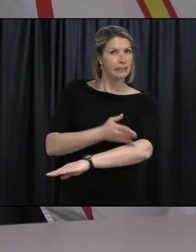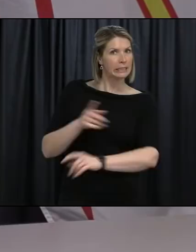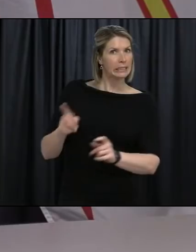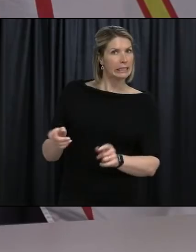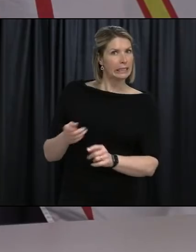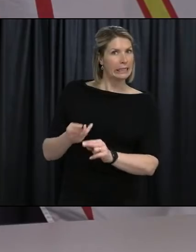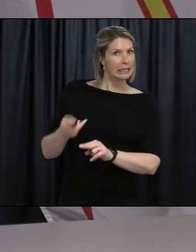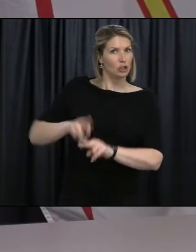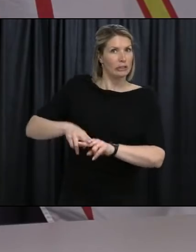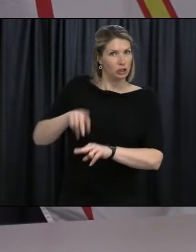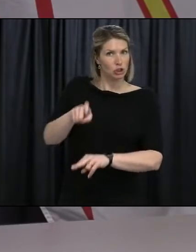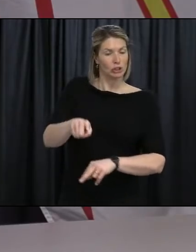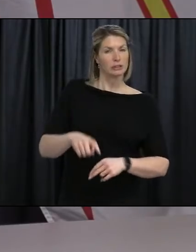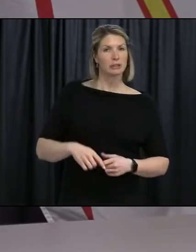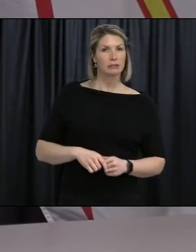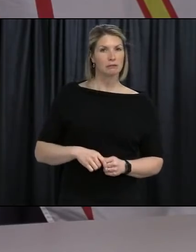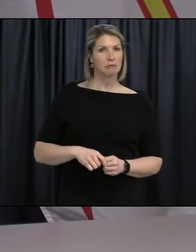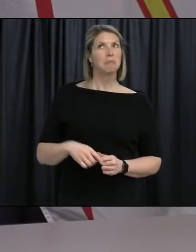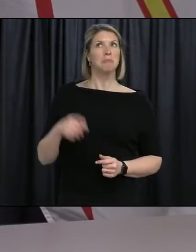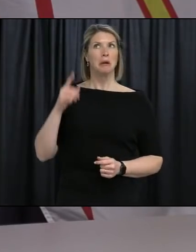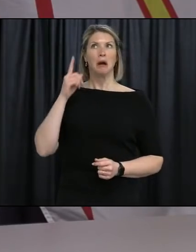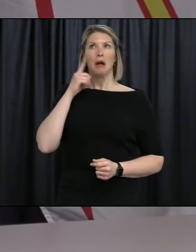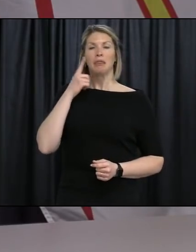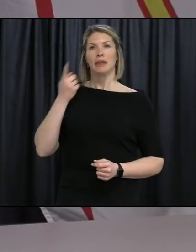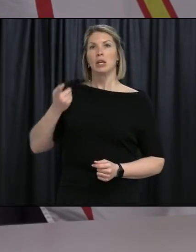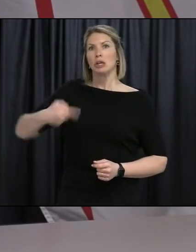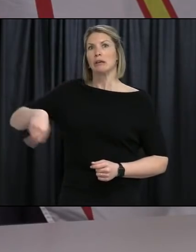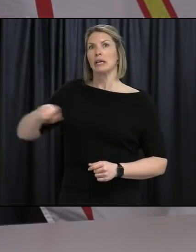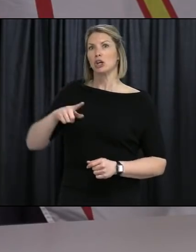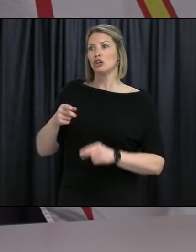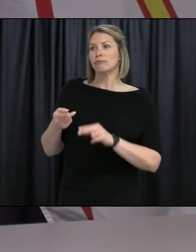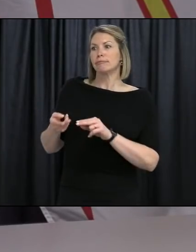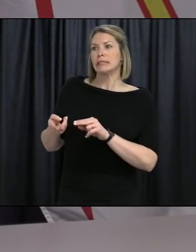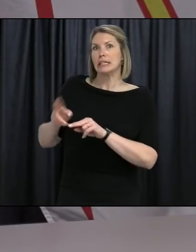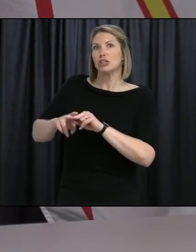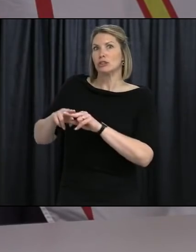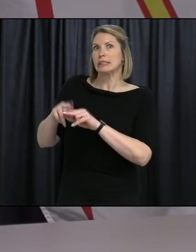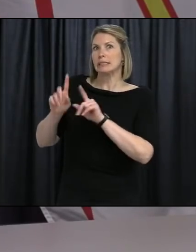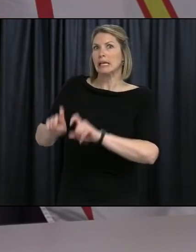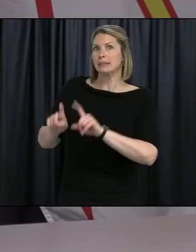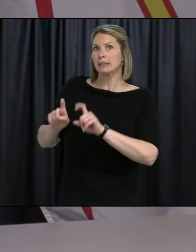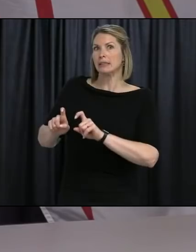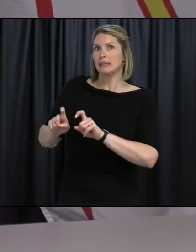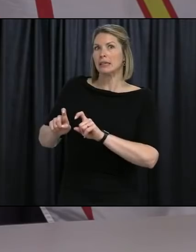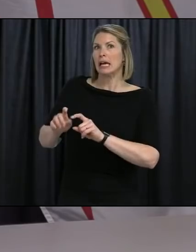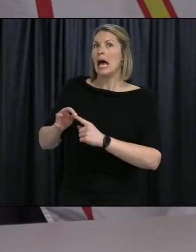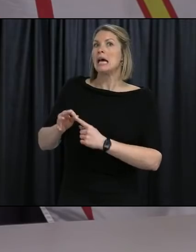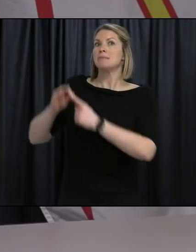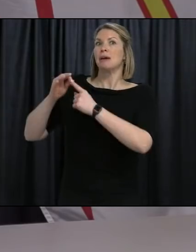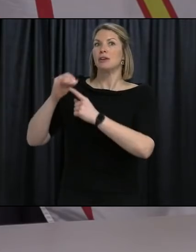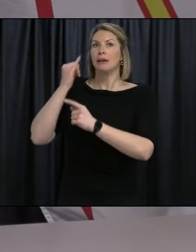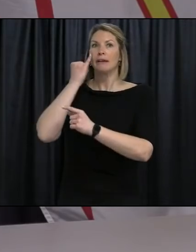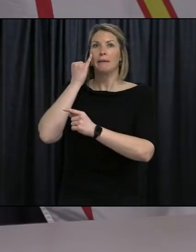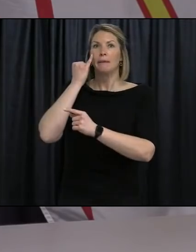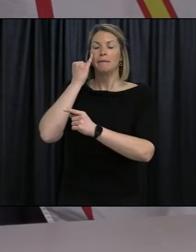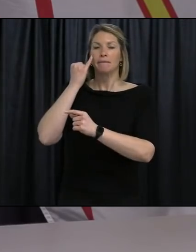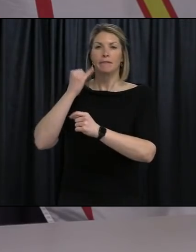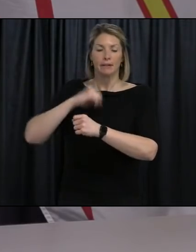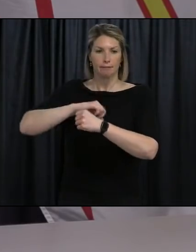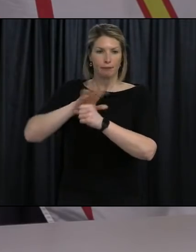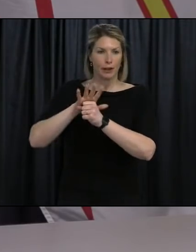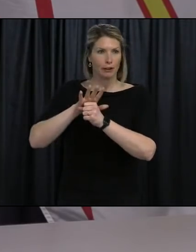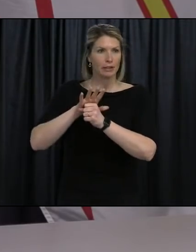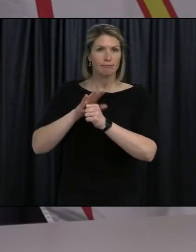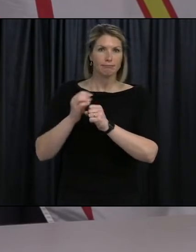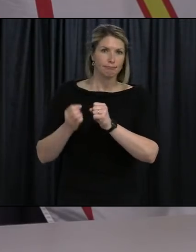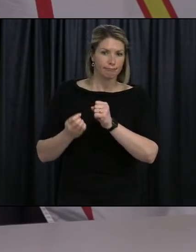So I think, we have increased our testing, and we recognize that with the variants of concern, that testing is going